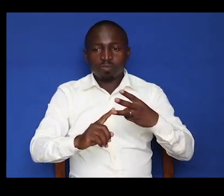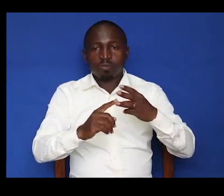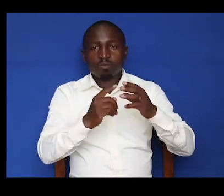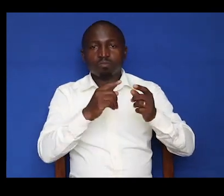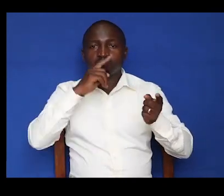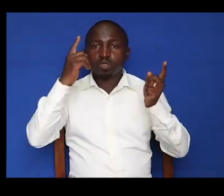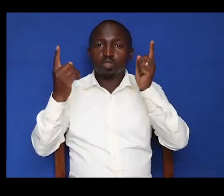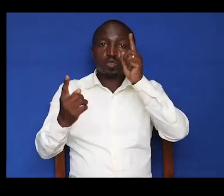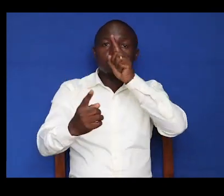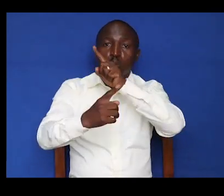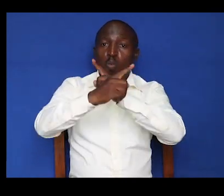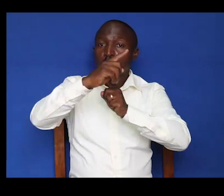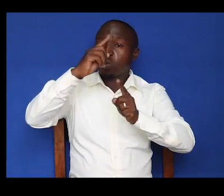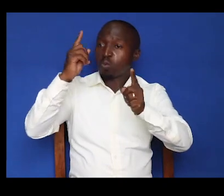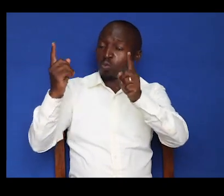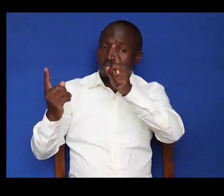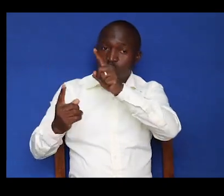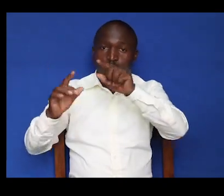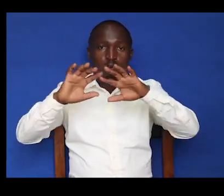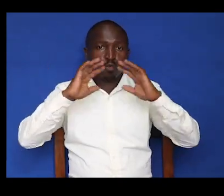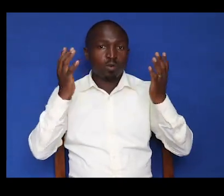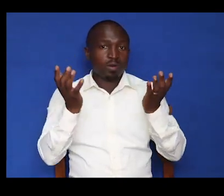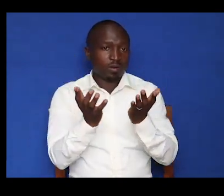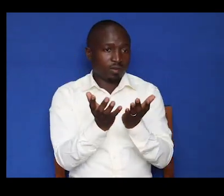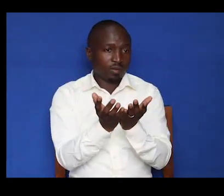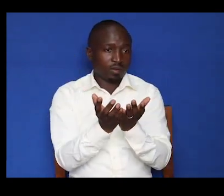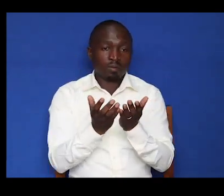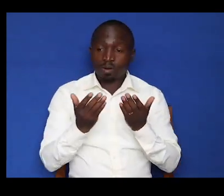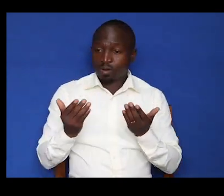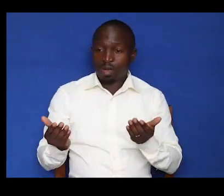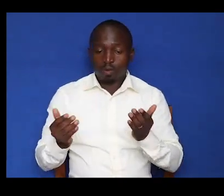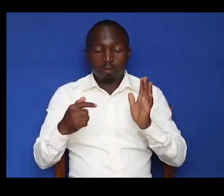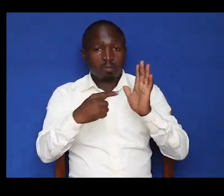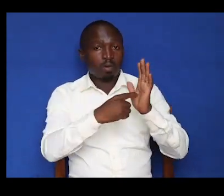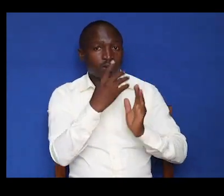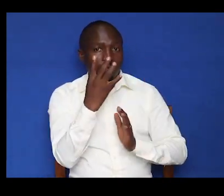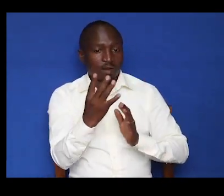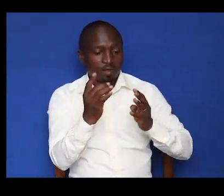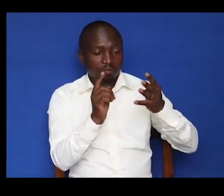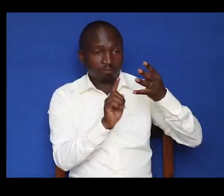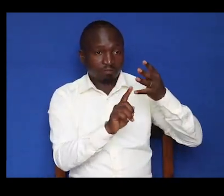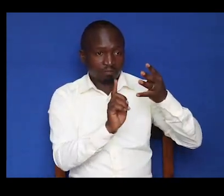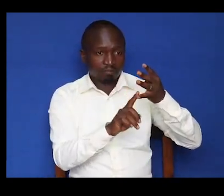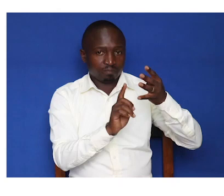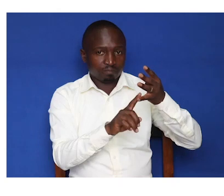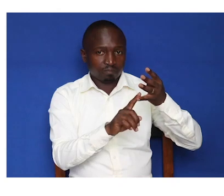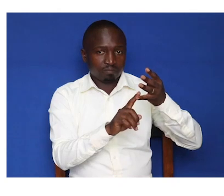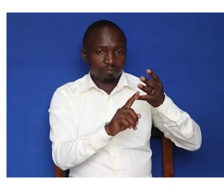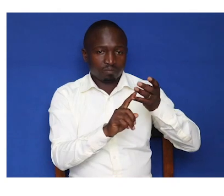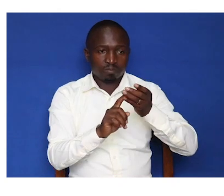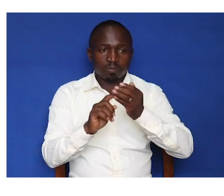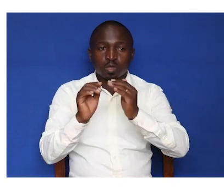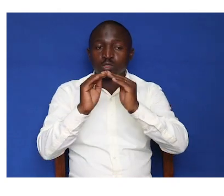rotation. And now we are in the fourth point of the shape